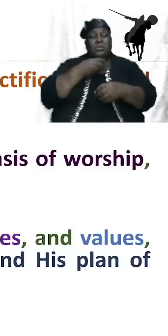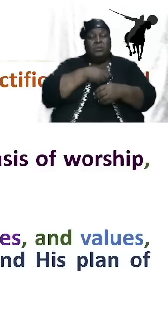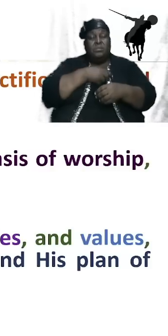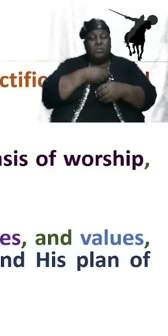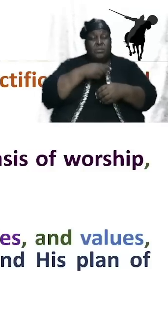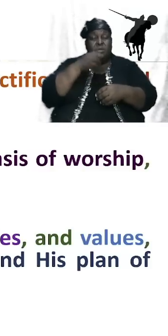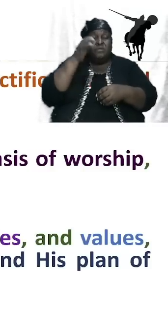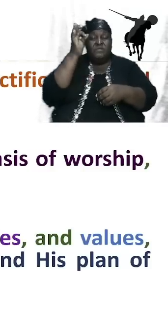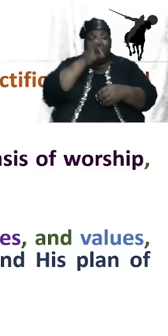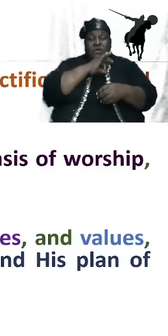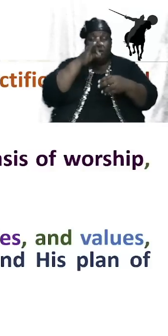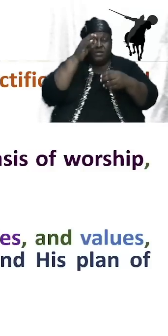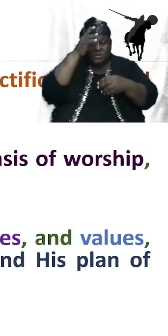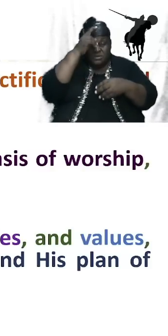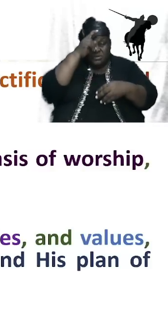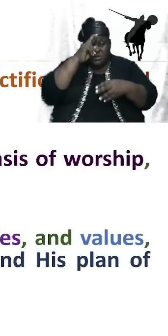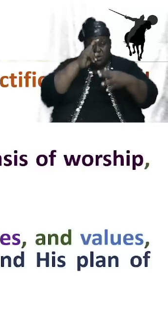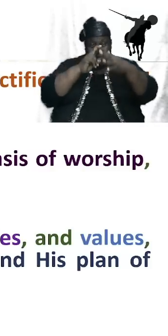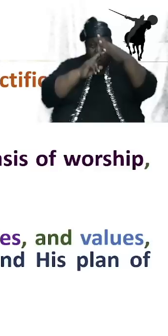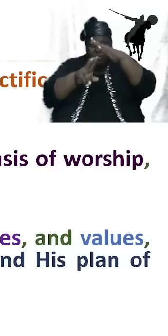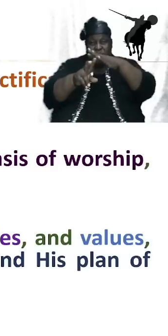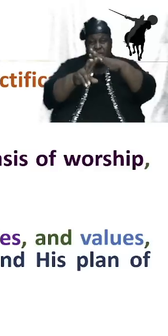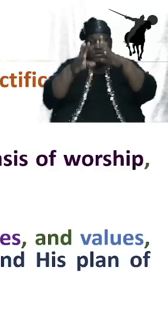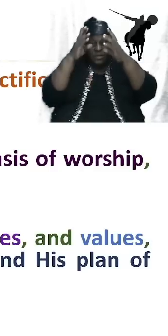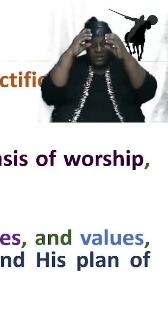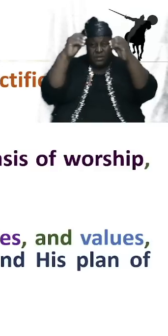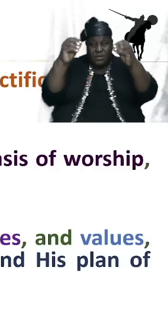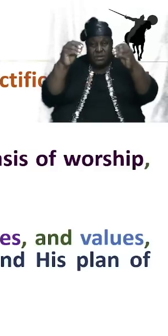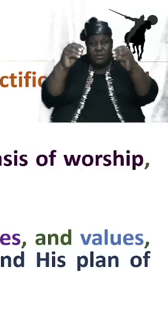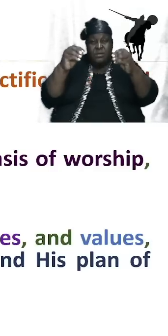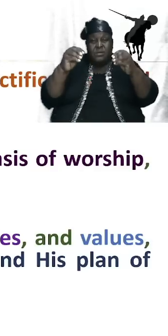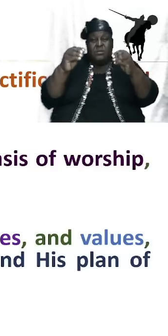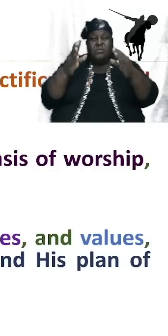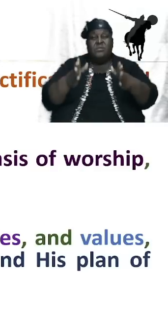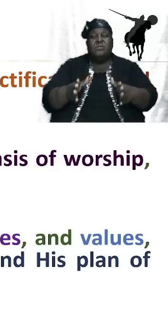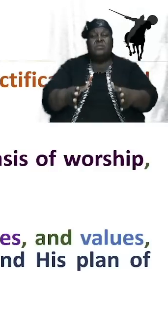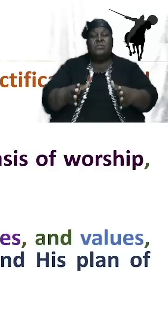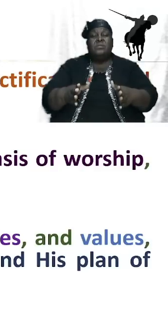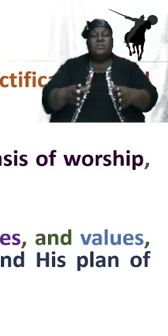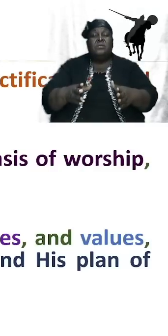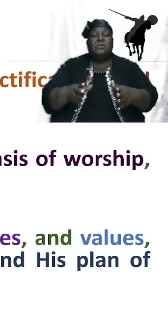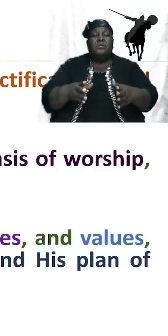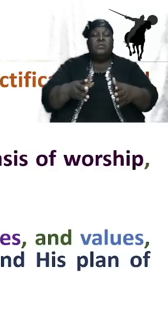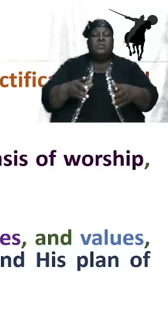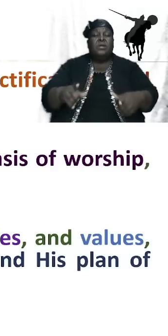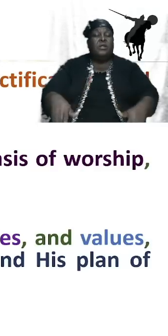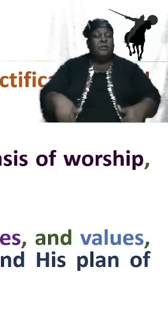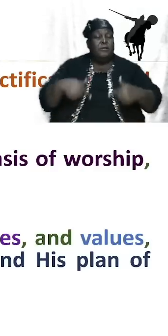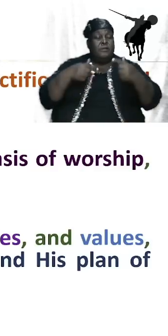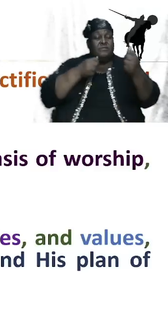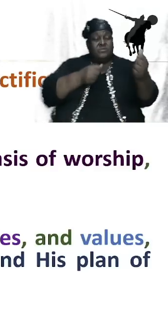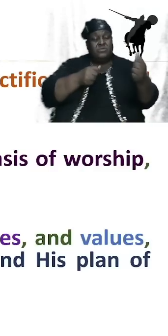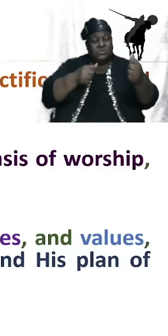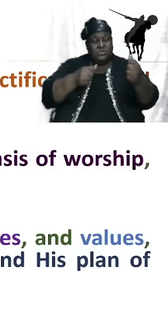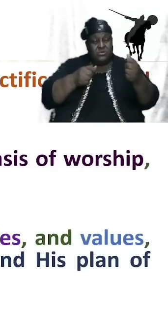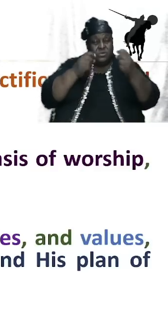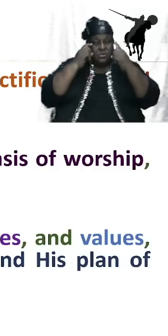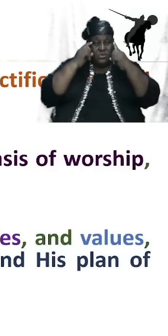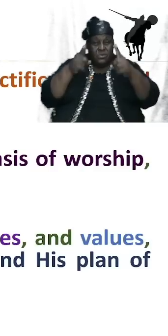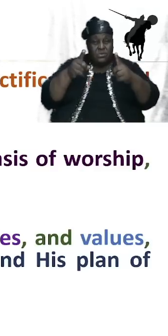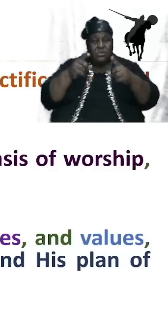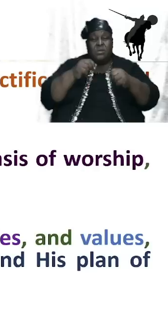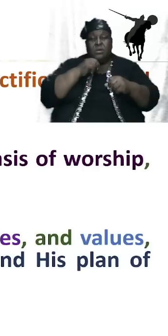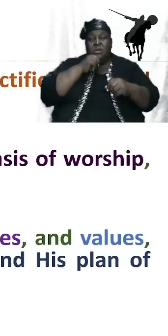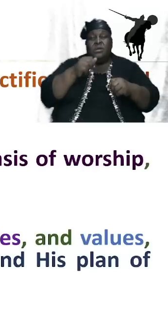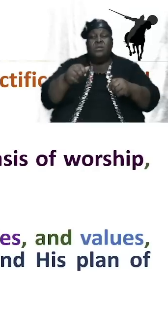prophets and teachers. And it's crucial for every Christian to understand and abide by sound doctrine, which is not only safeguards against